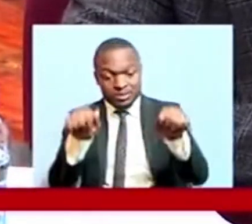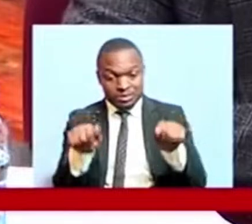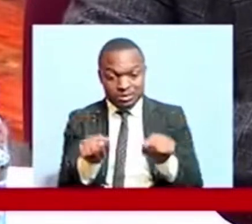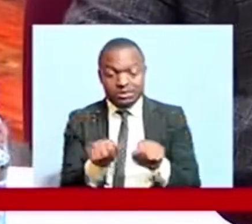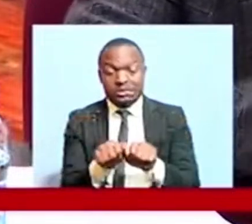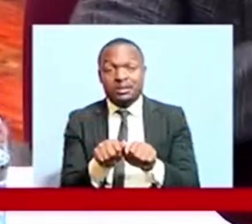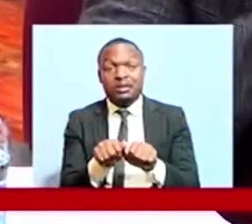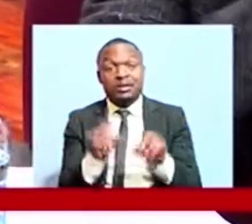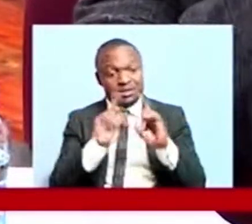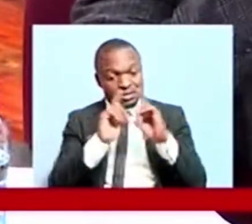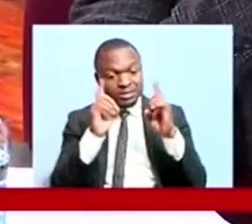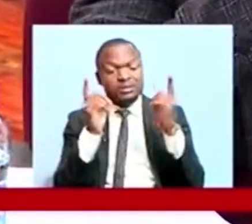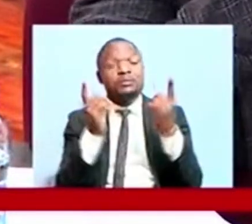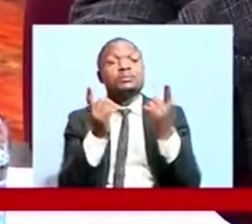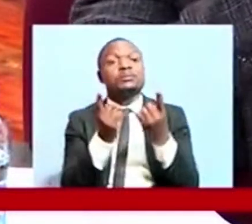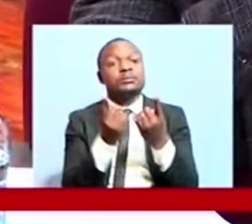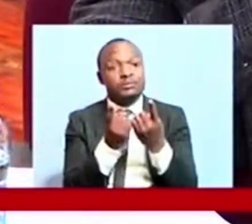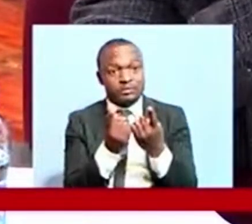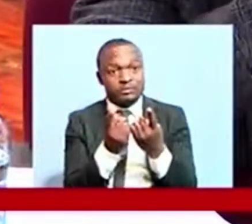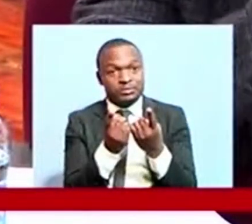our district that